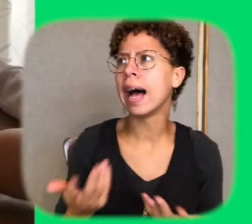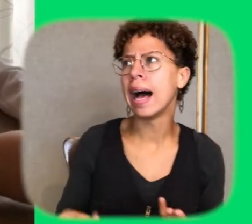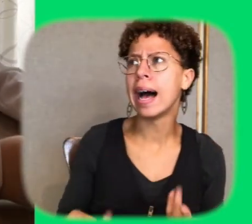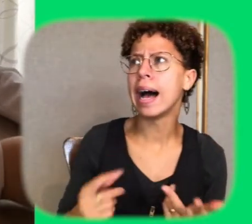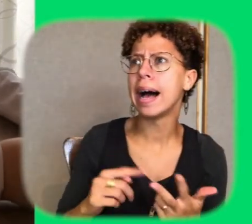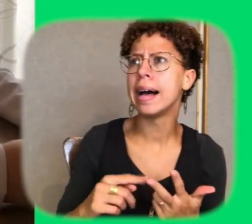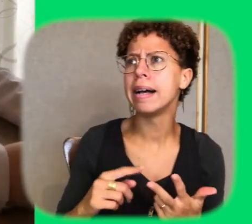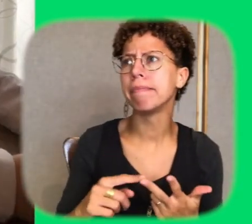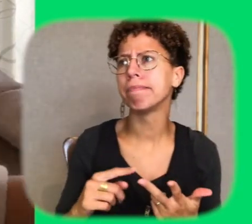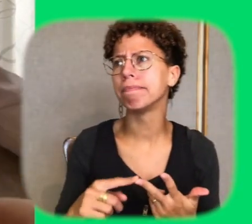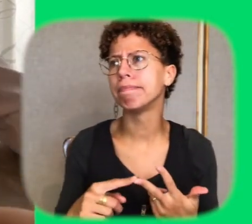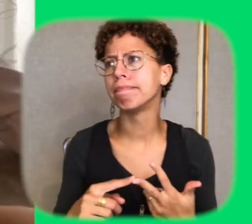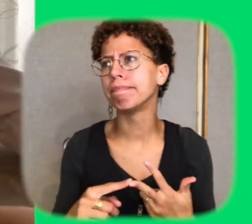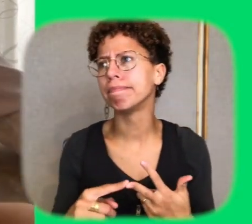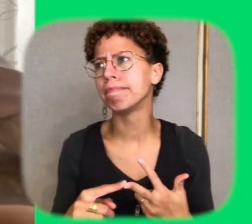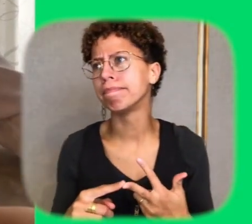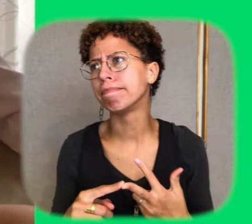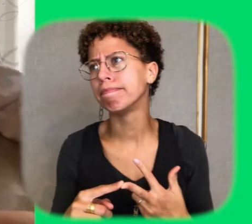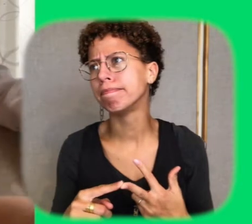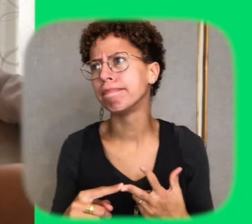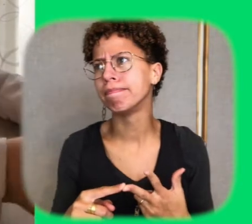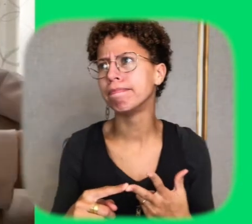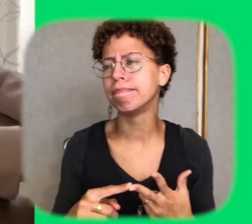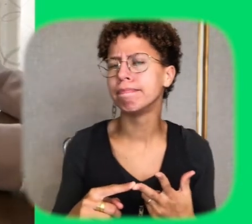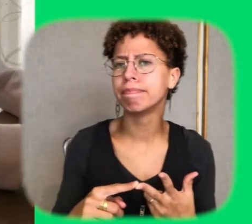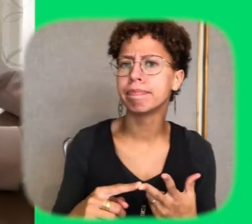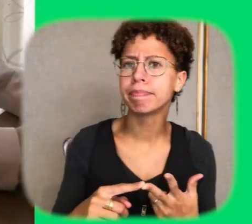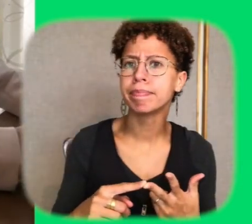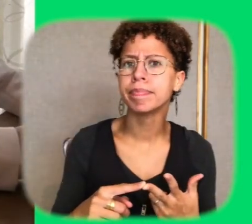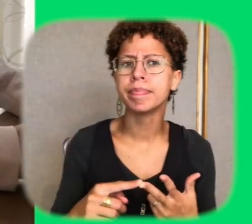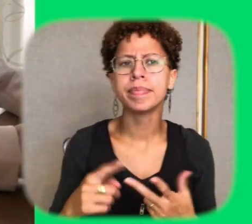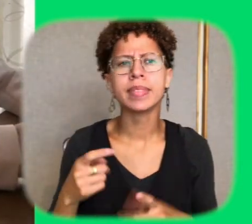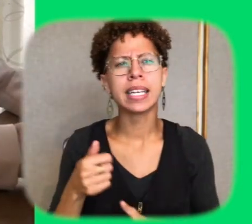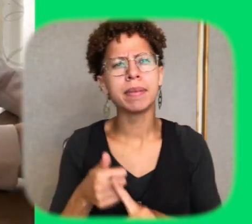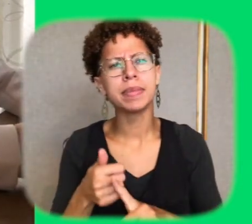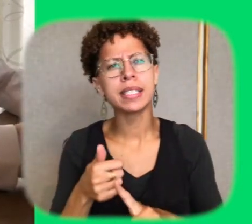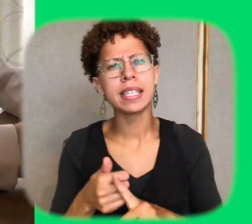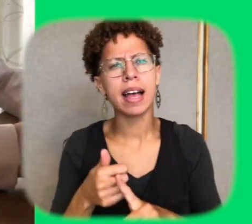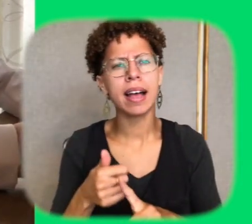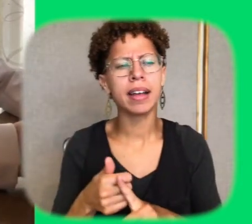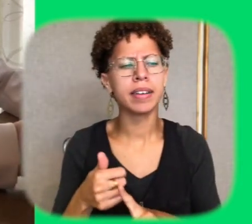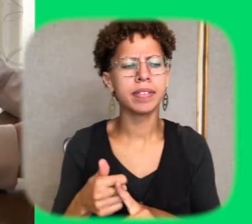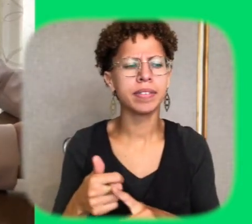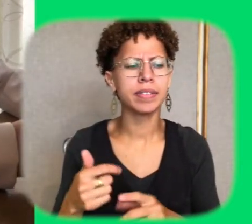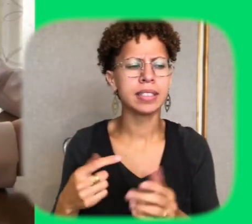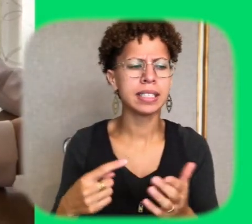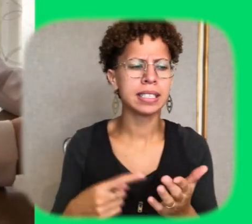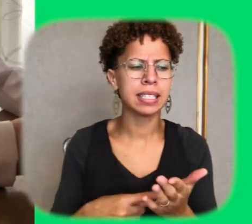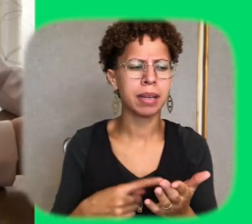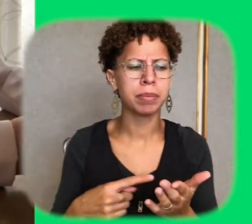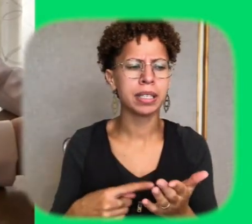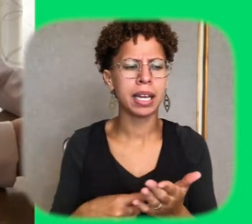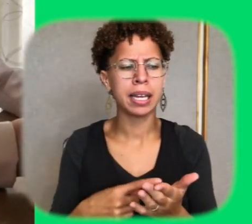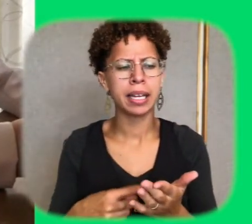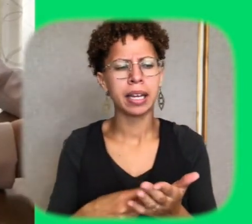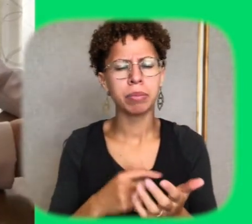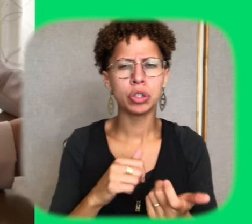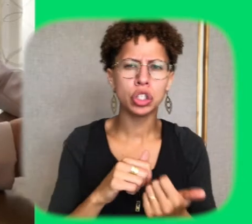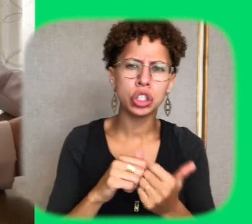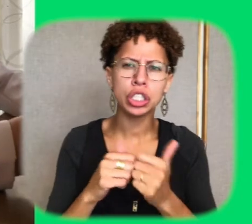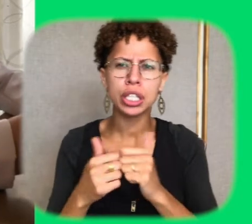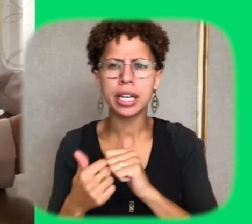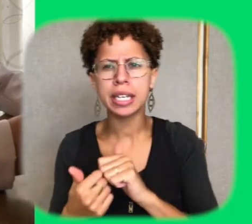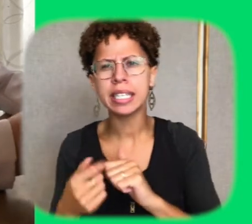Whenever, he's sort of changing to a good guy, not really. He's still sort of a good guy, not